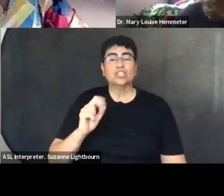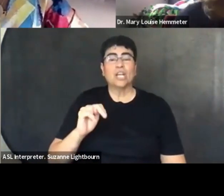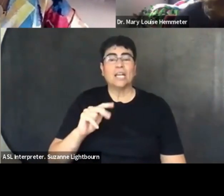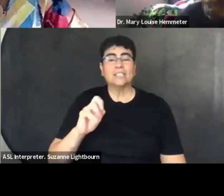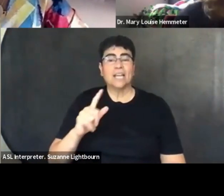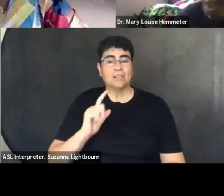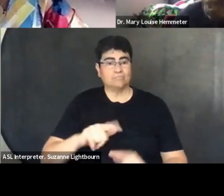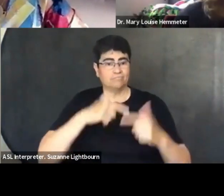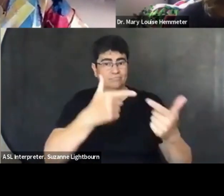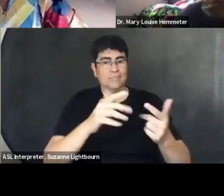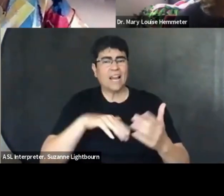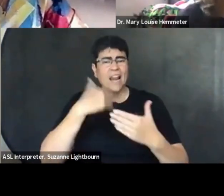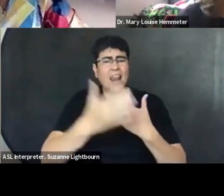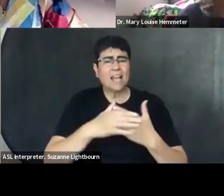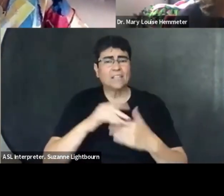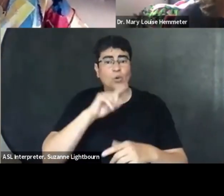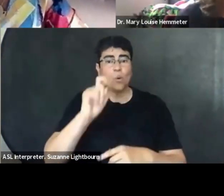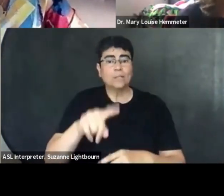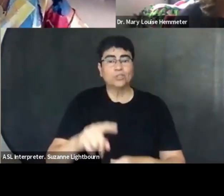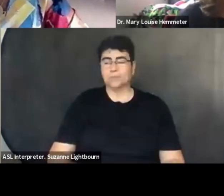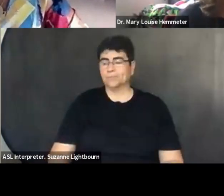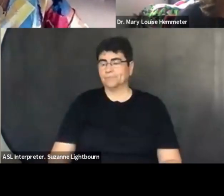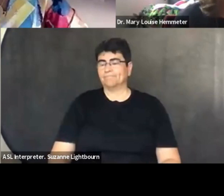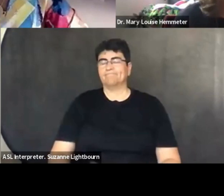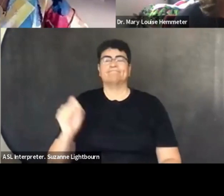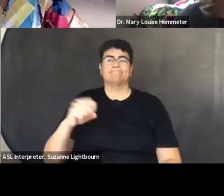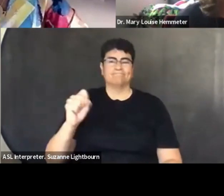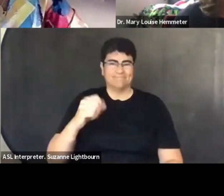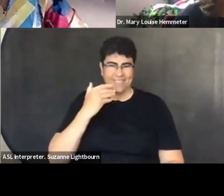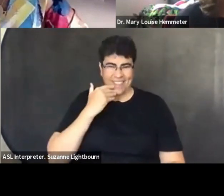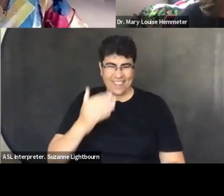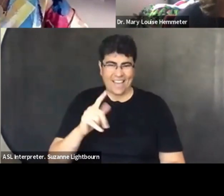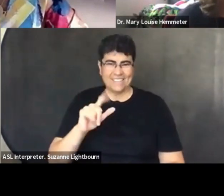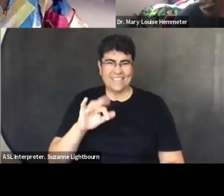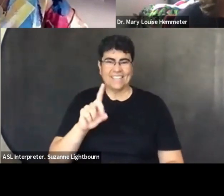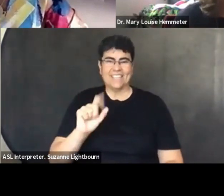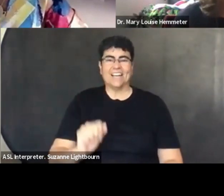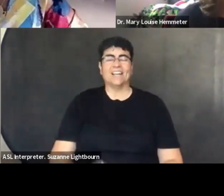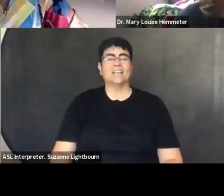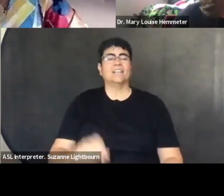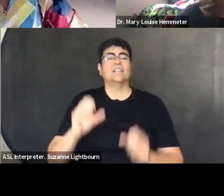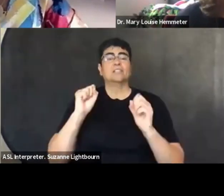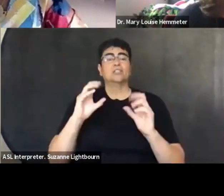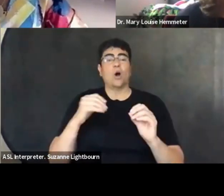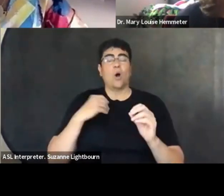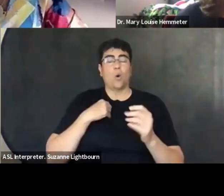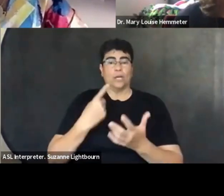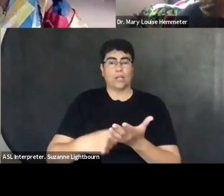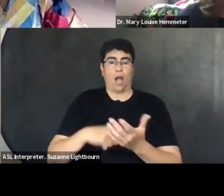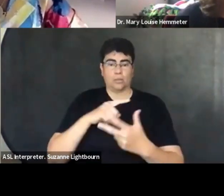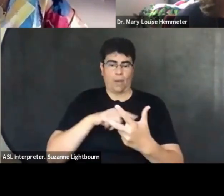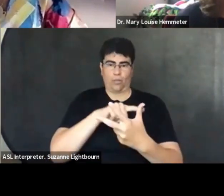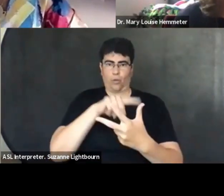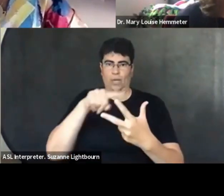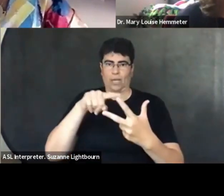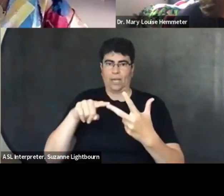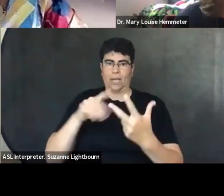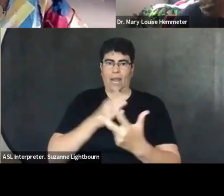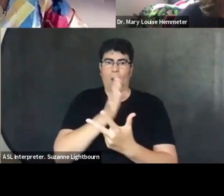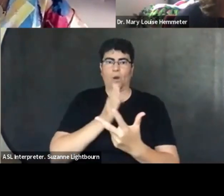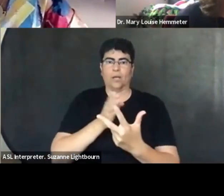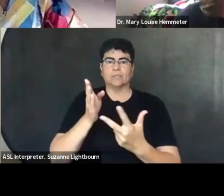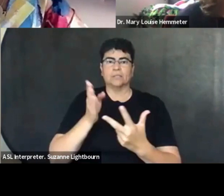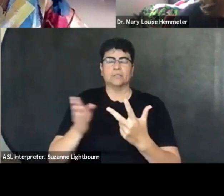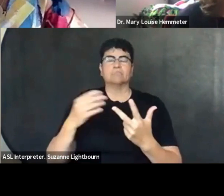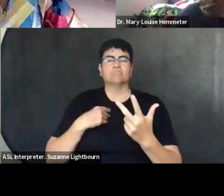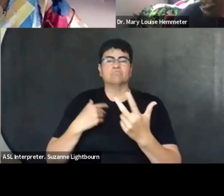for the next question. Yeah, thanks, Linda. So we covered the 3 pivotal areas in the report separately